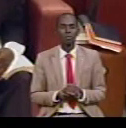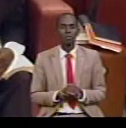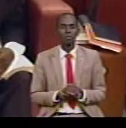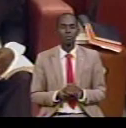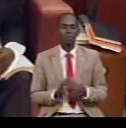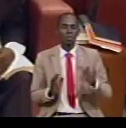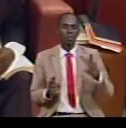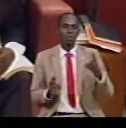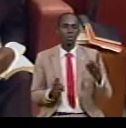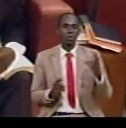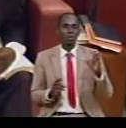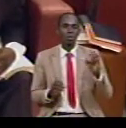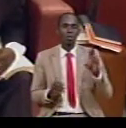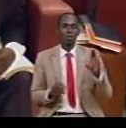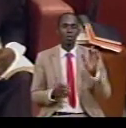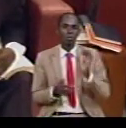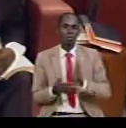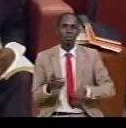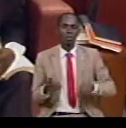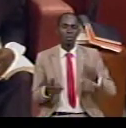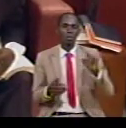2 Corinthians in chapter 11,